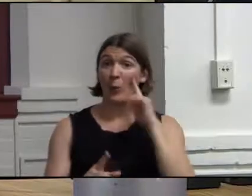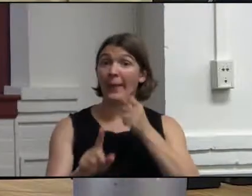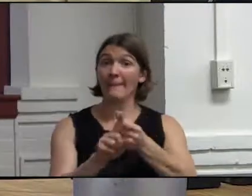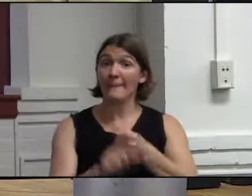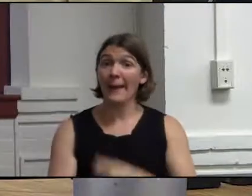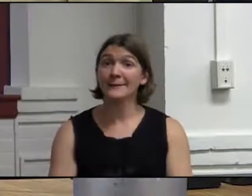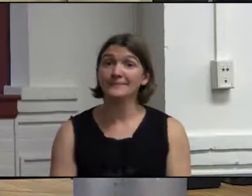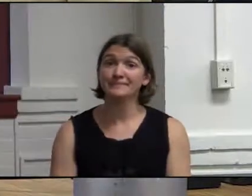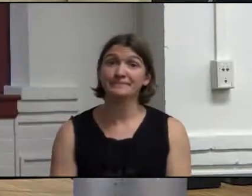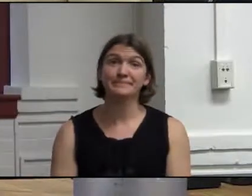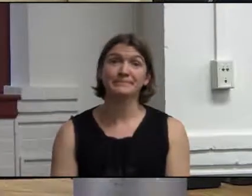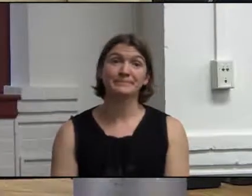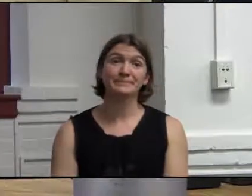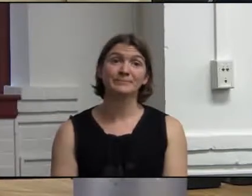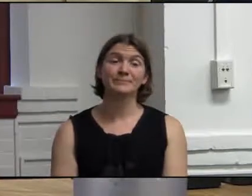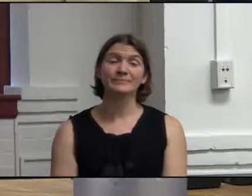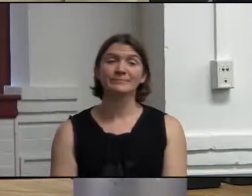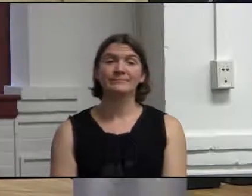taxes.